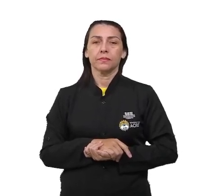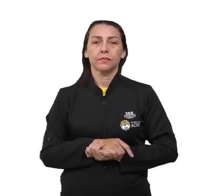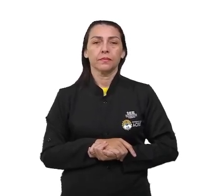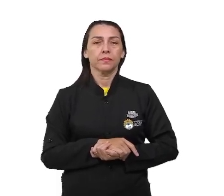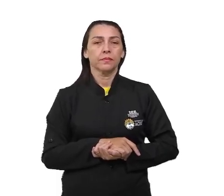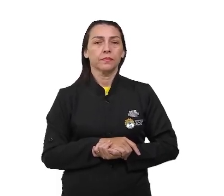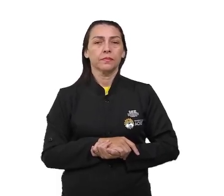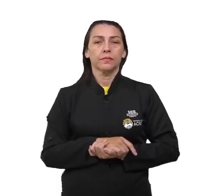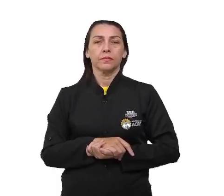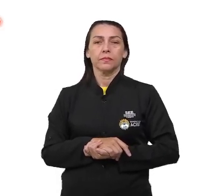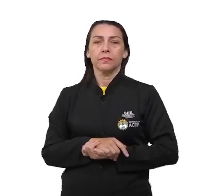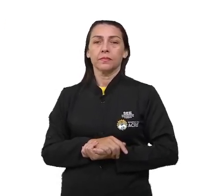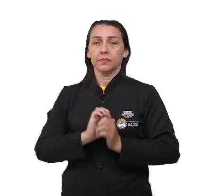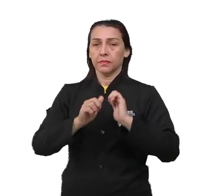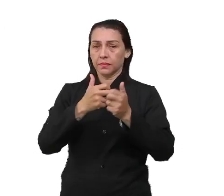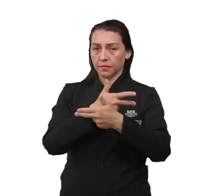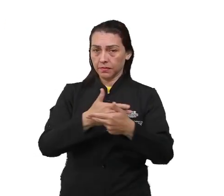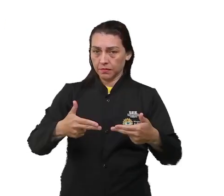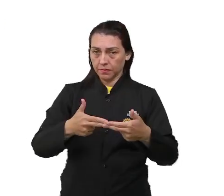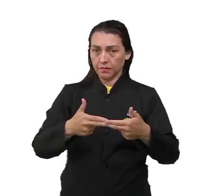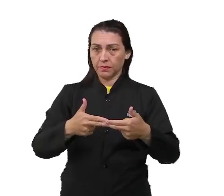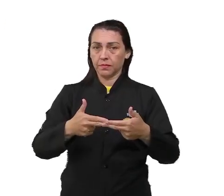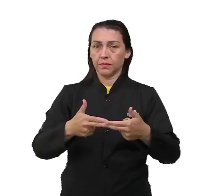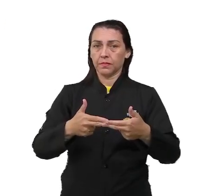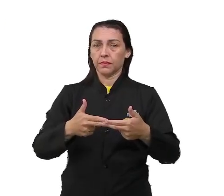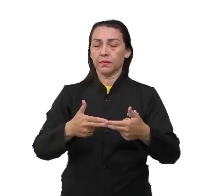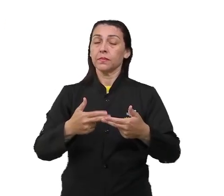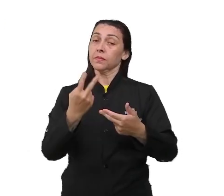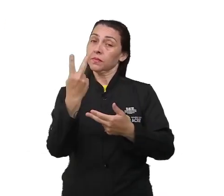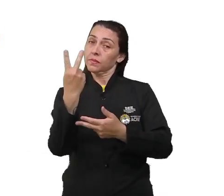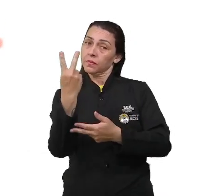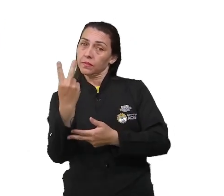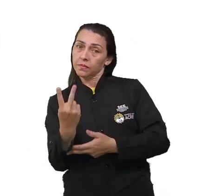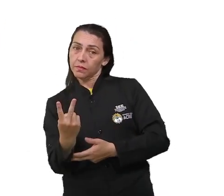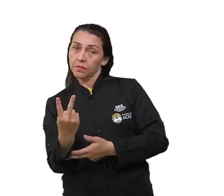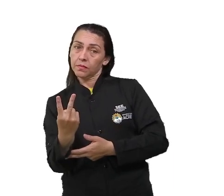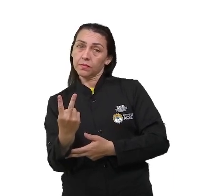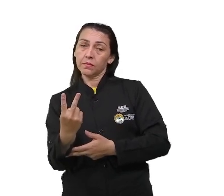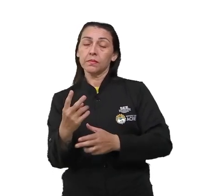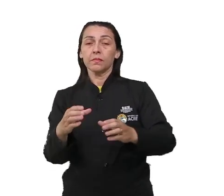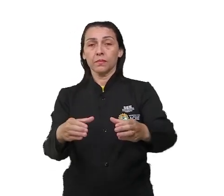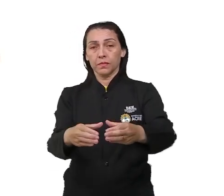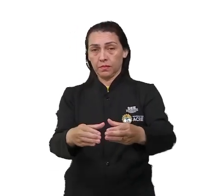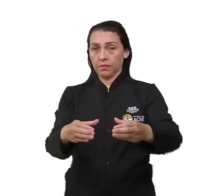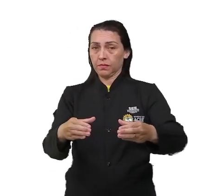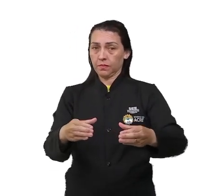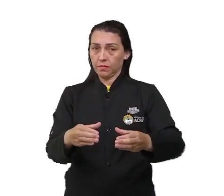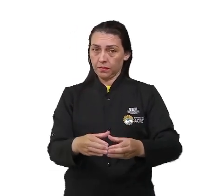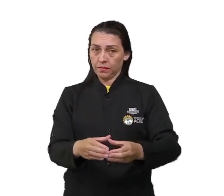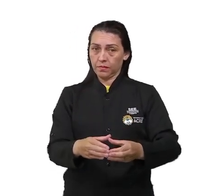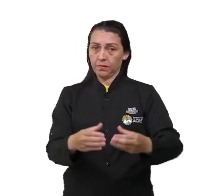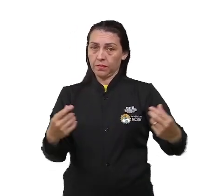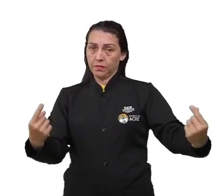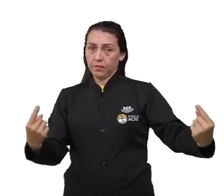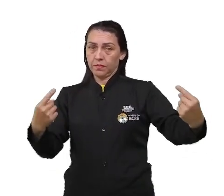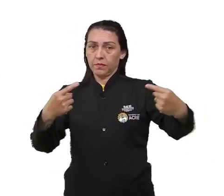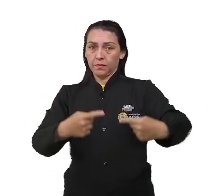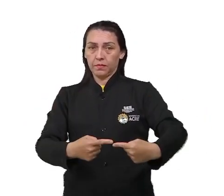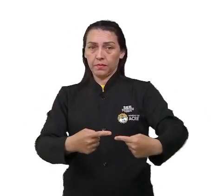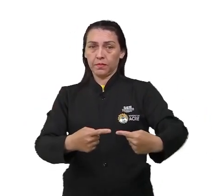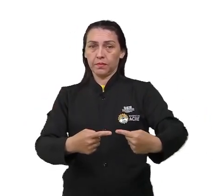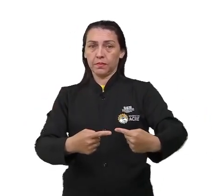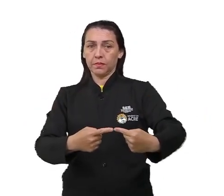stick. Hockey é um esporte no qual dois times jogam um contra o